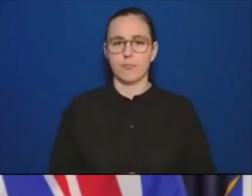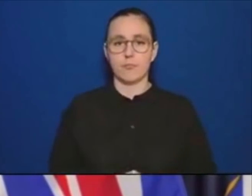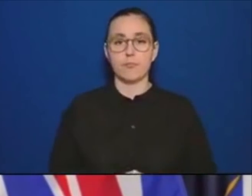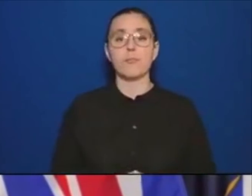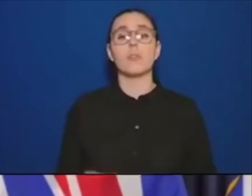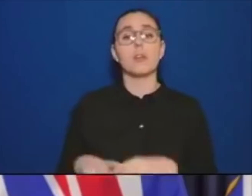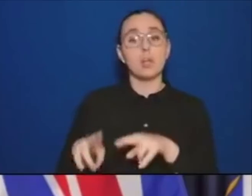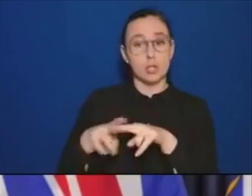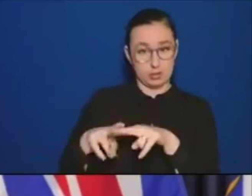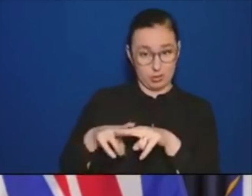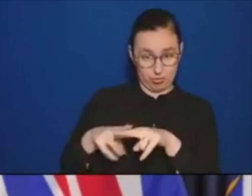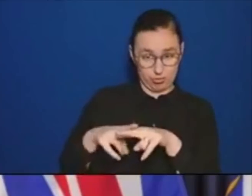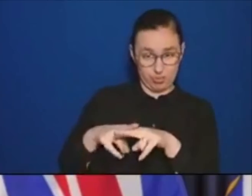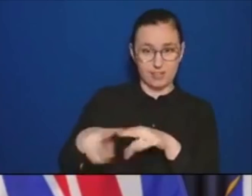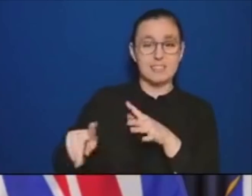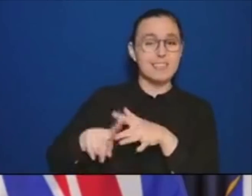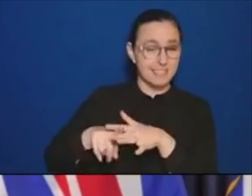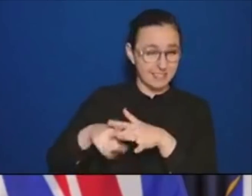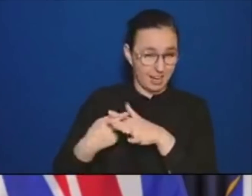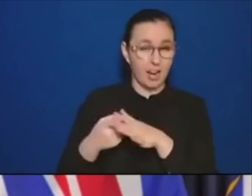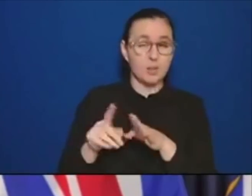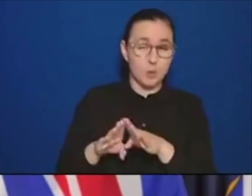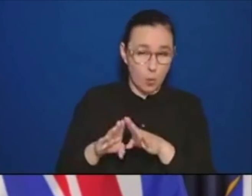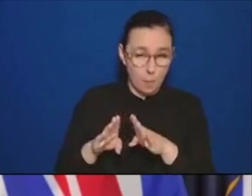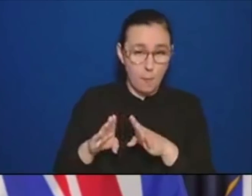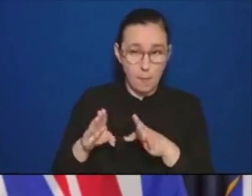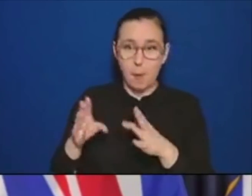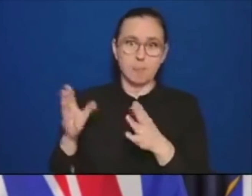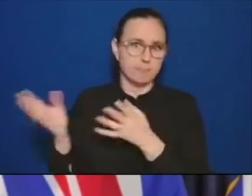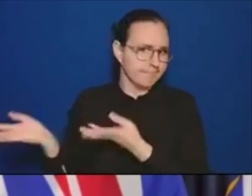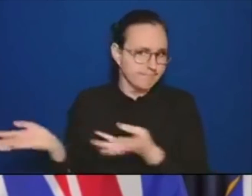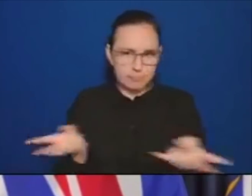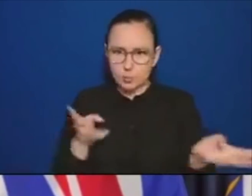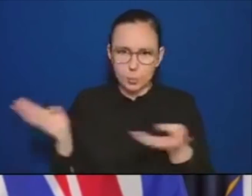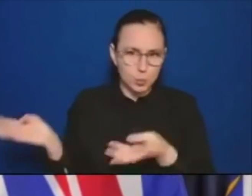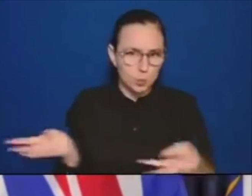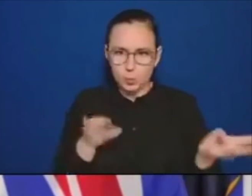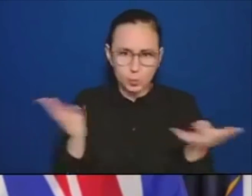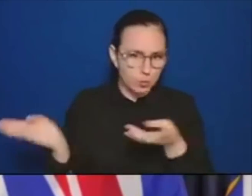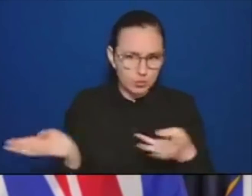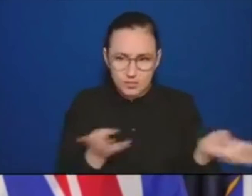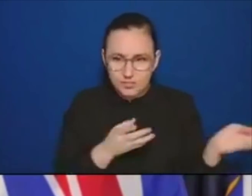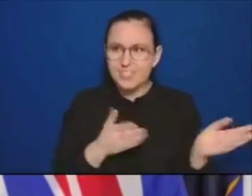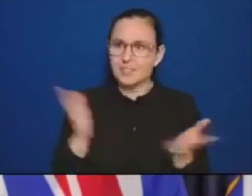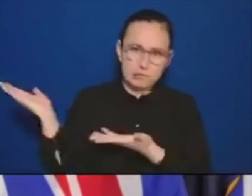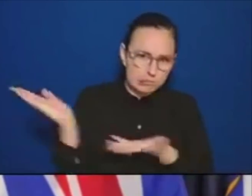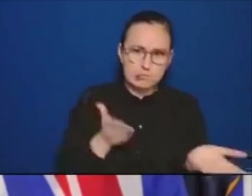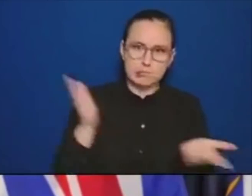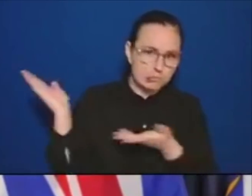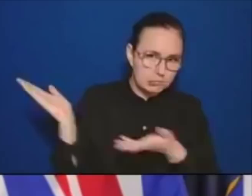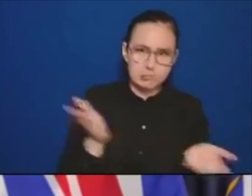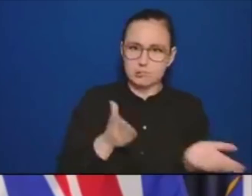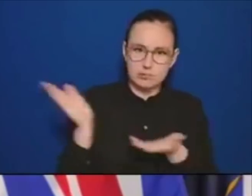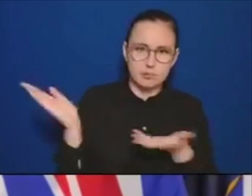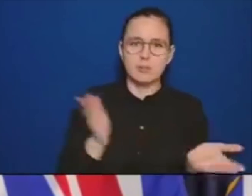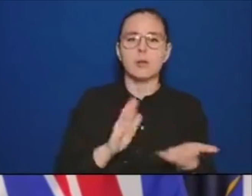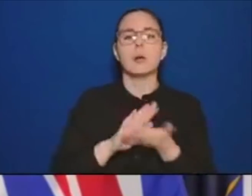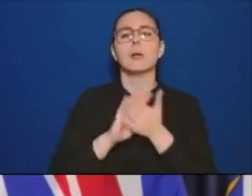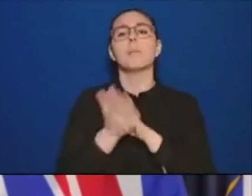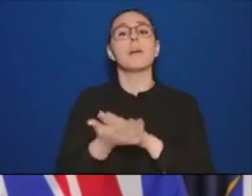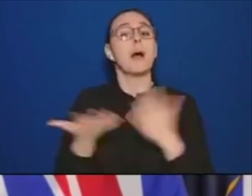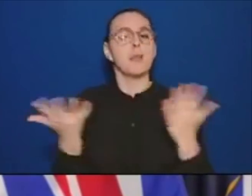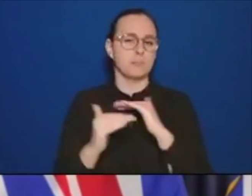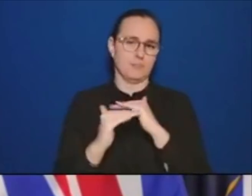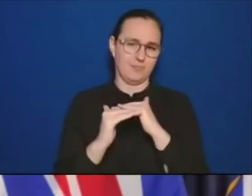goods. Supply lines are stabilizing. And thanks to the majority of British Columbians who are adhering to